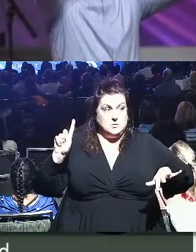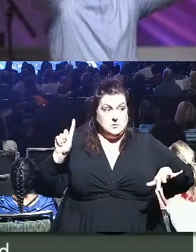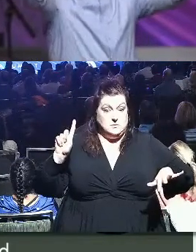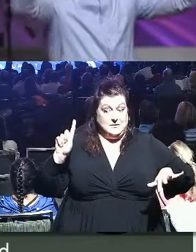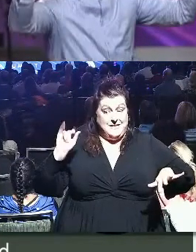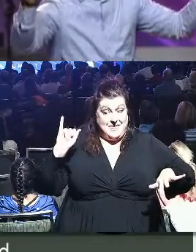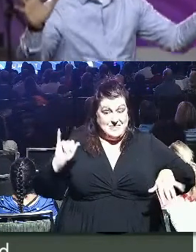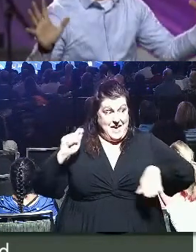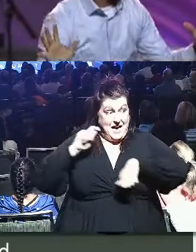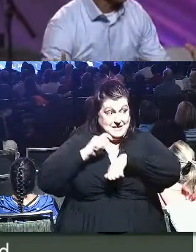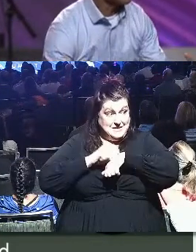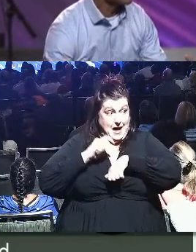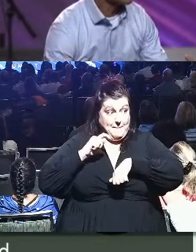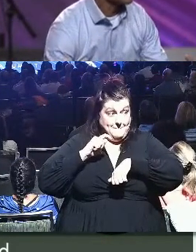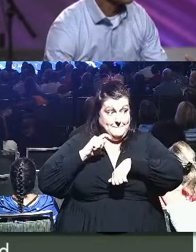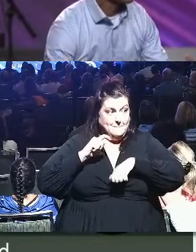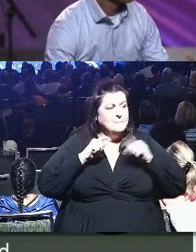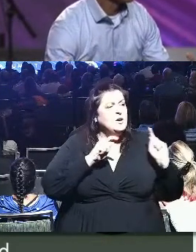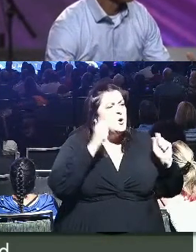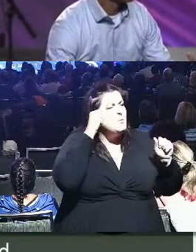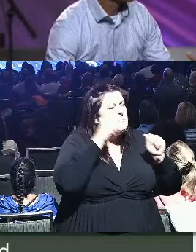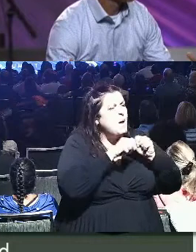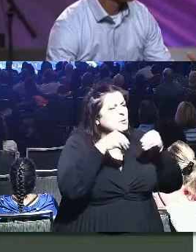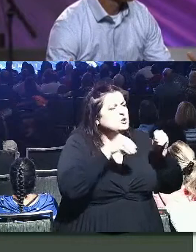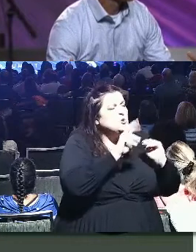of the Radio Shack lights,